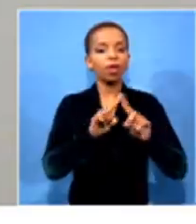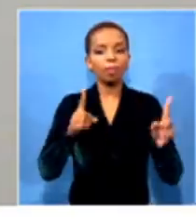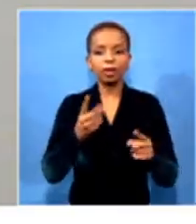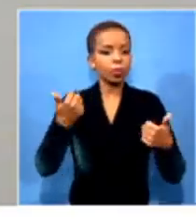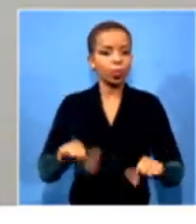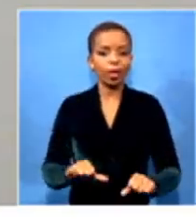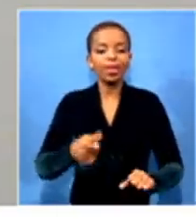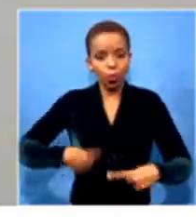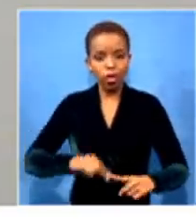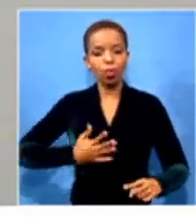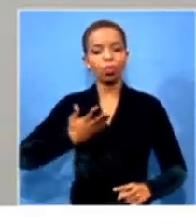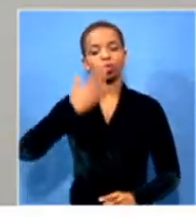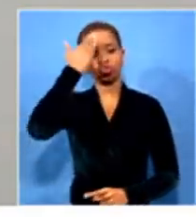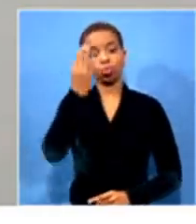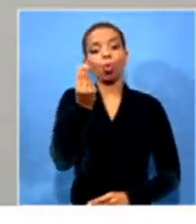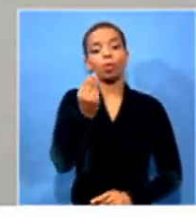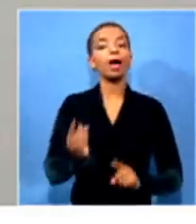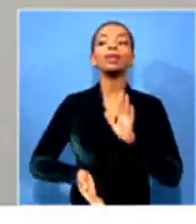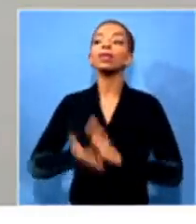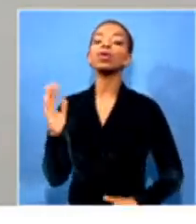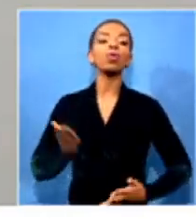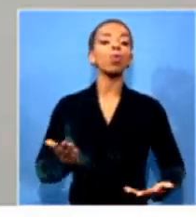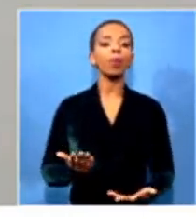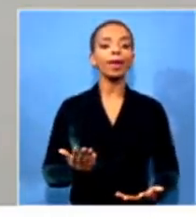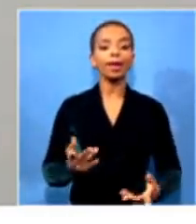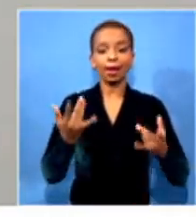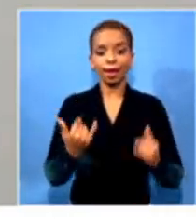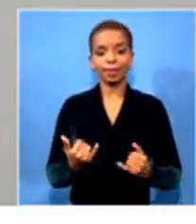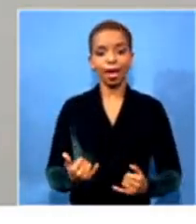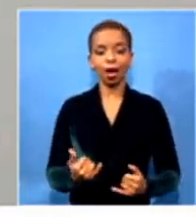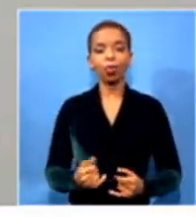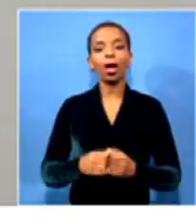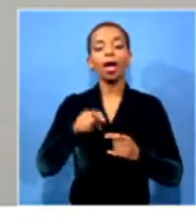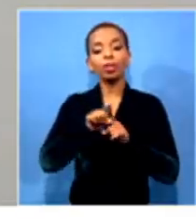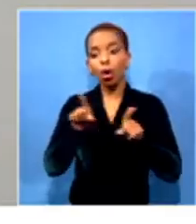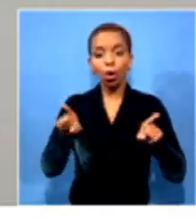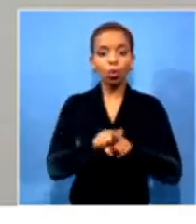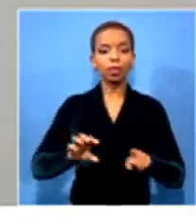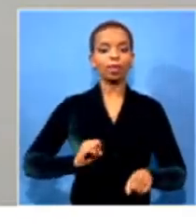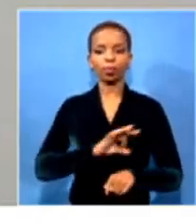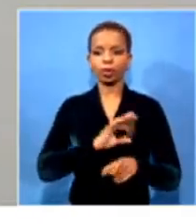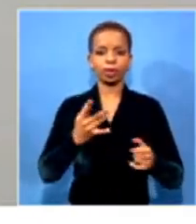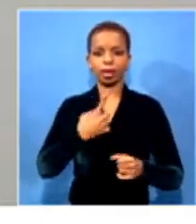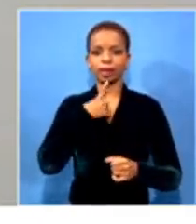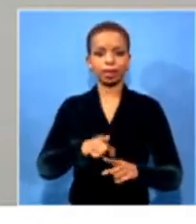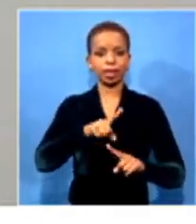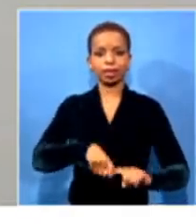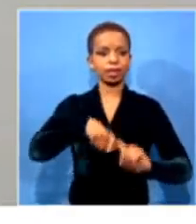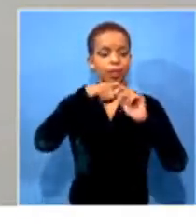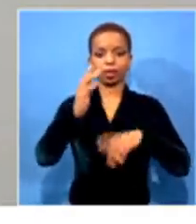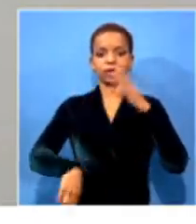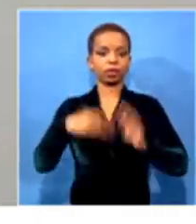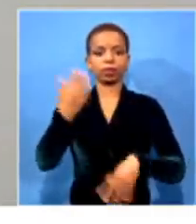The employees of SA Express, well, at least the ex-employees, because now apparently they've been suspended indefinitely, their employment contracts,